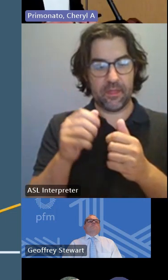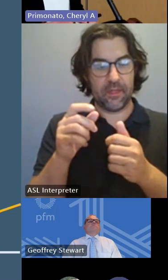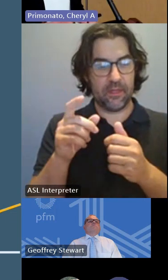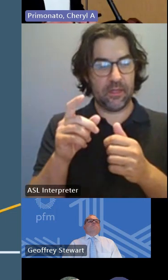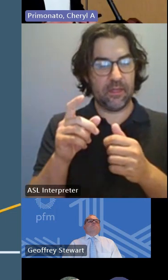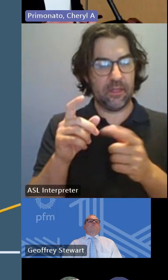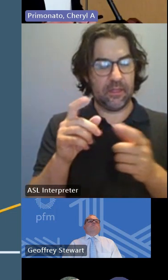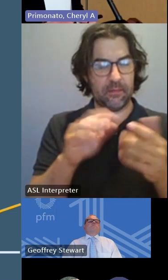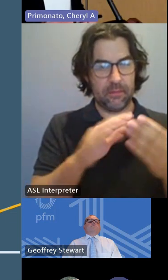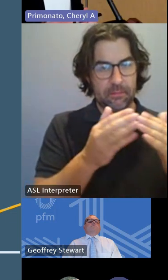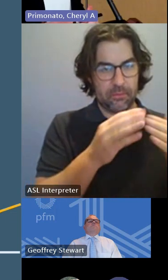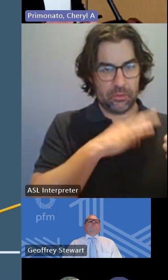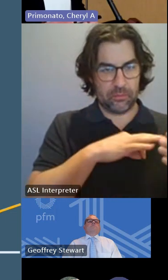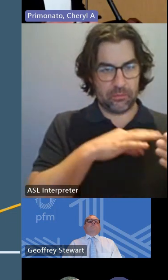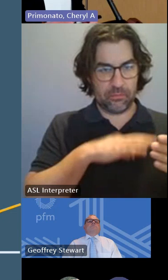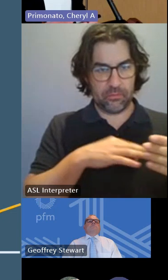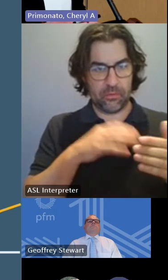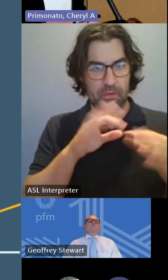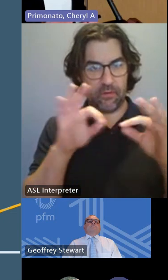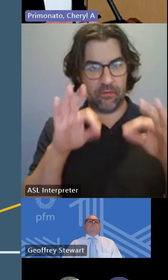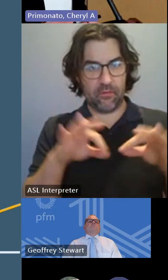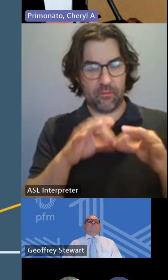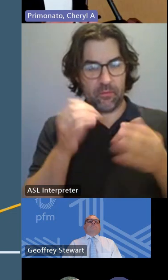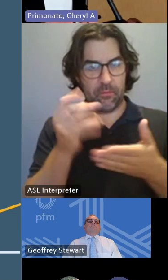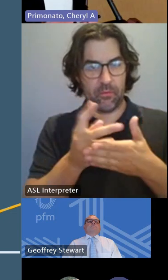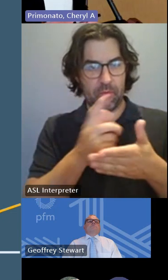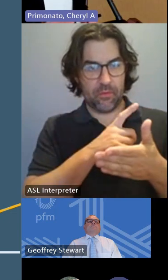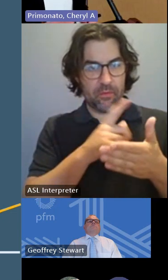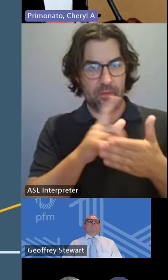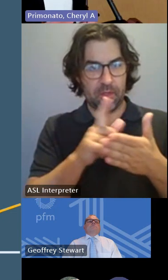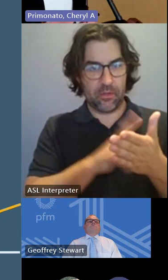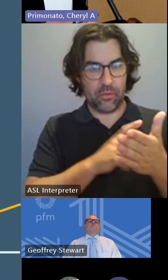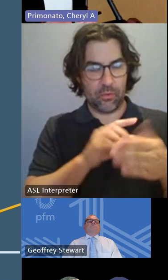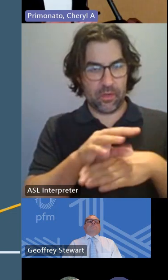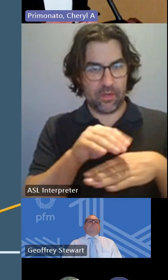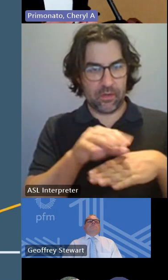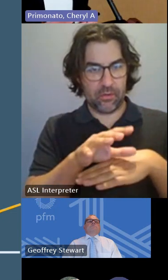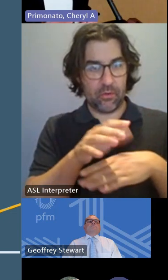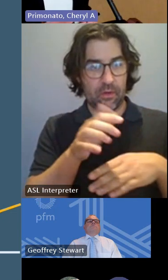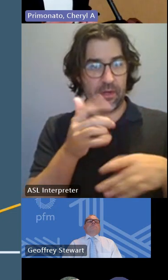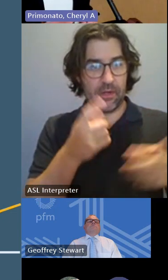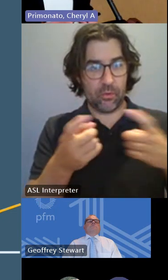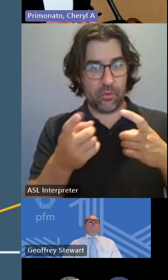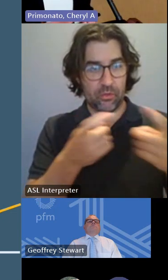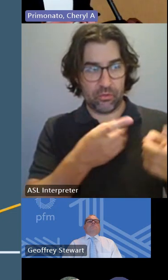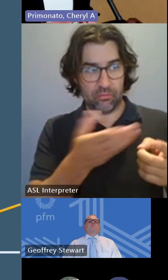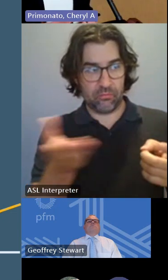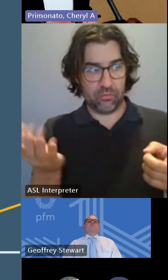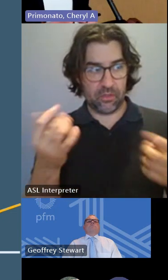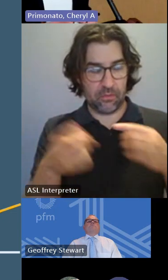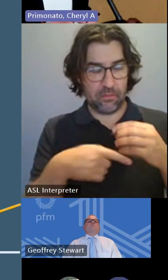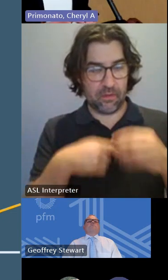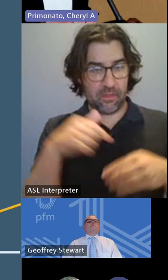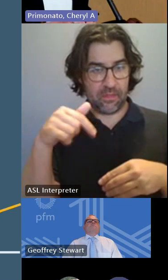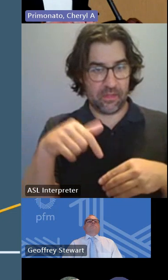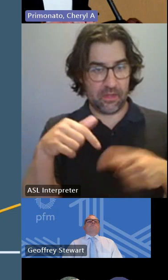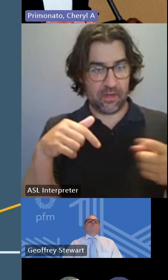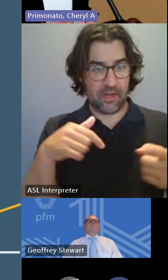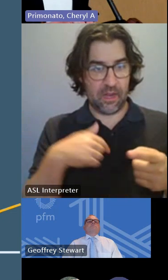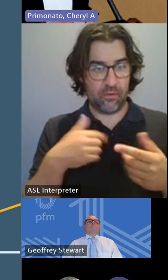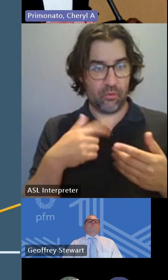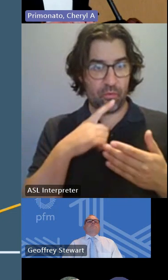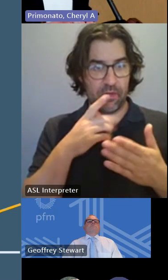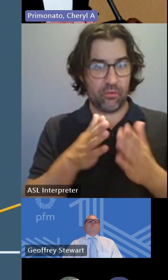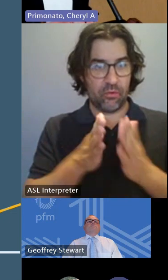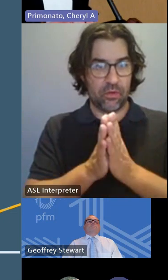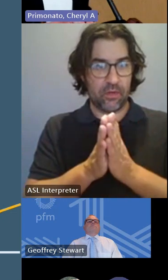Pittsburgh in a form approved by our legal counsel. So subject to any questions that members may have about this, I would respectfully